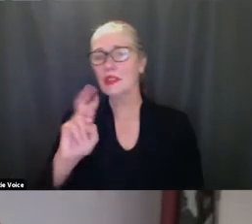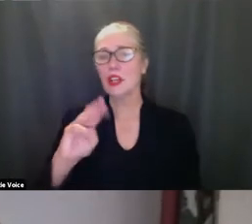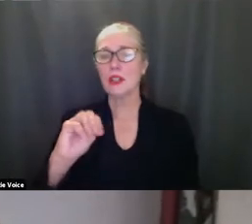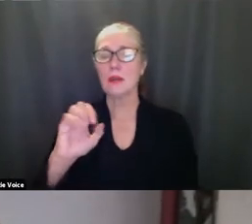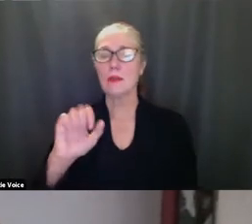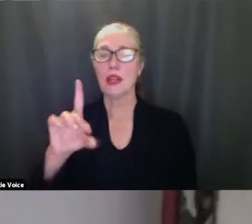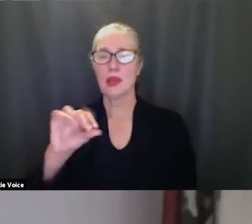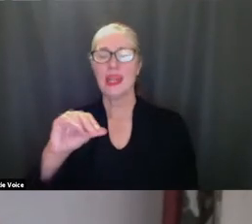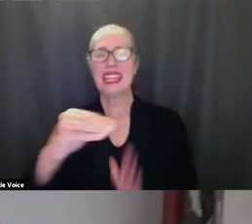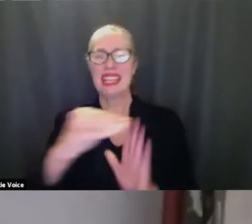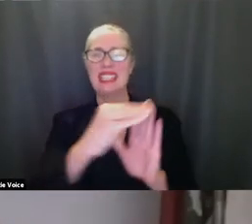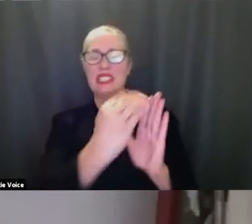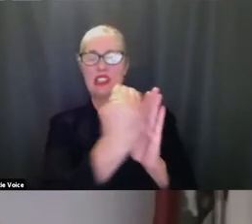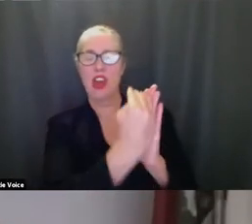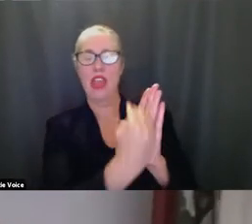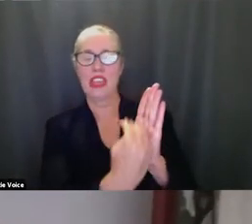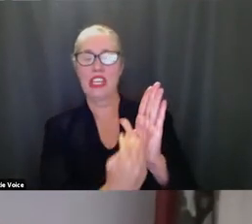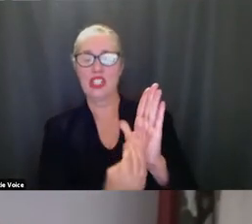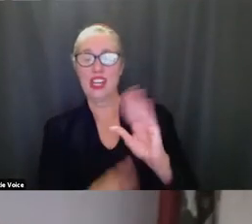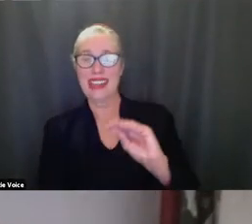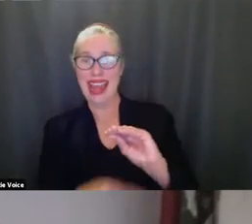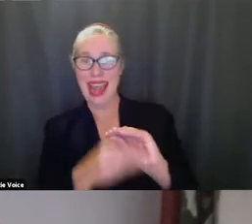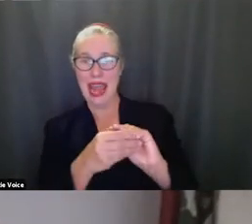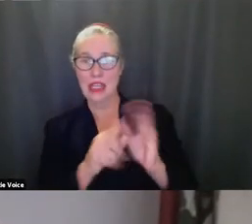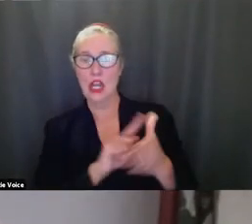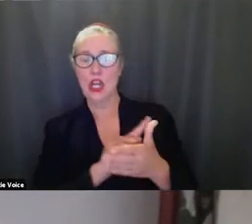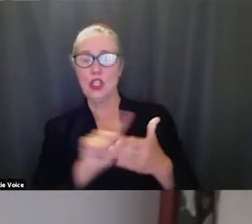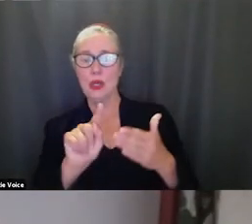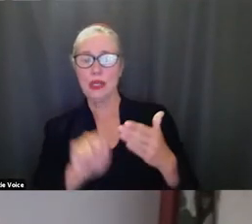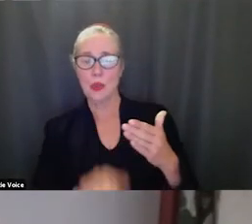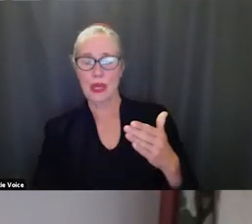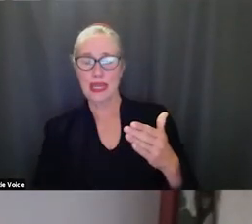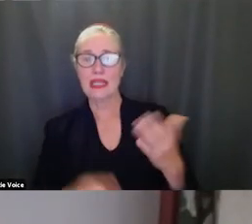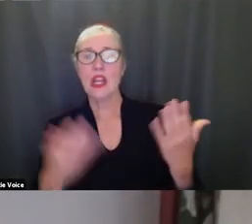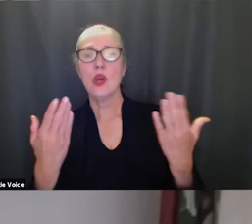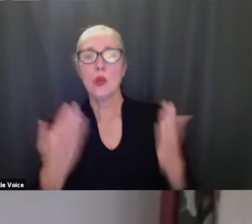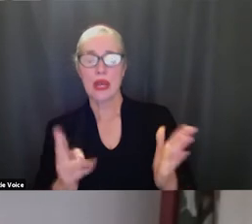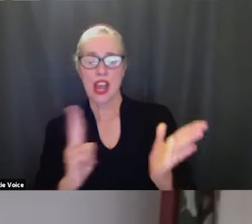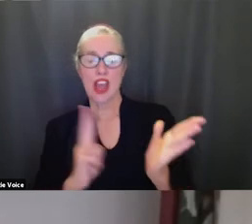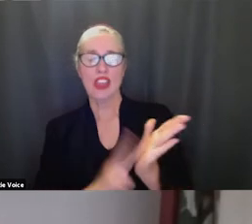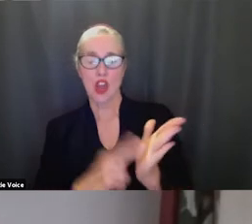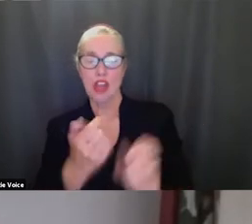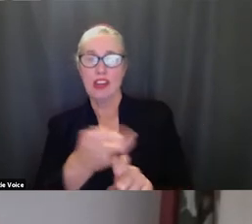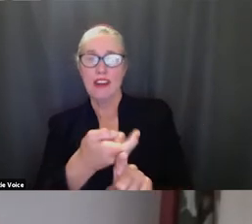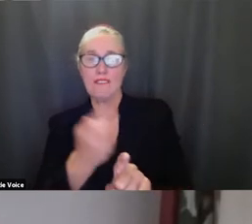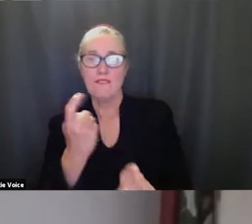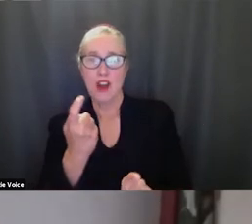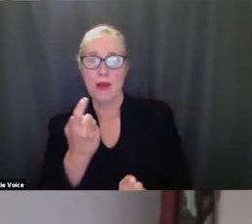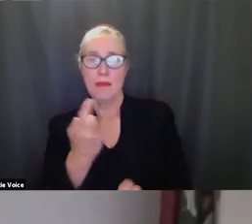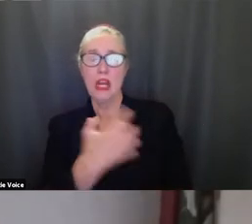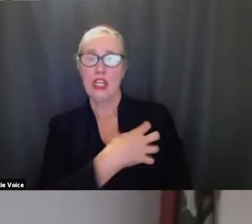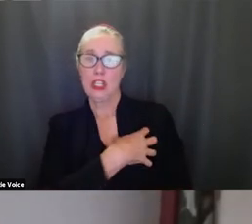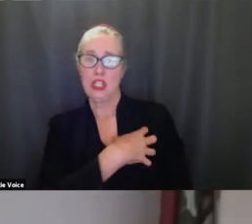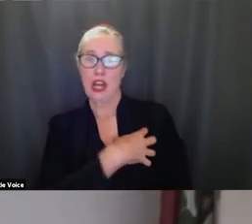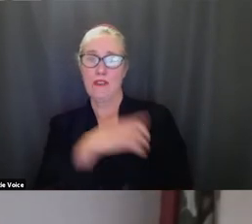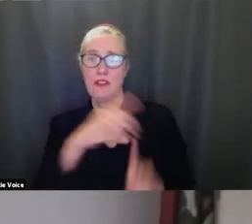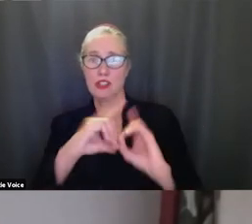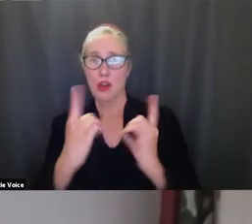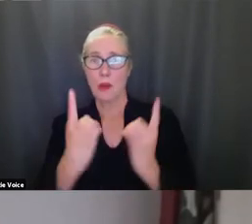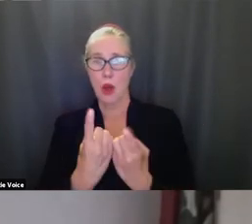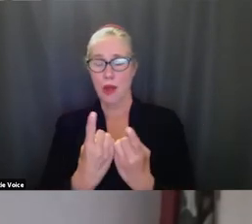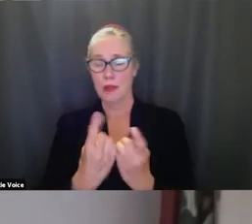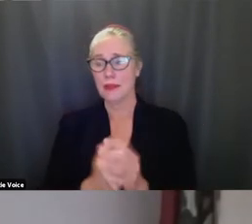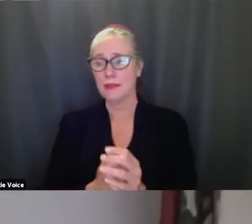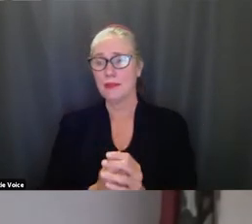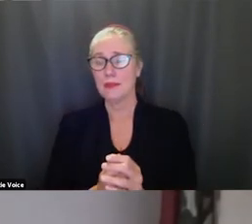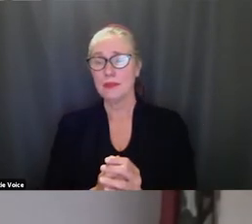agenda uh over the weekend when we were able to get our contract back from the sheriff's department uh we have been working on this